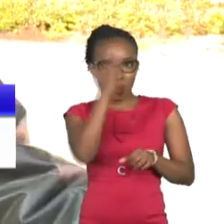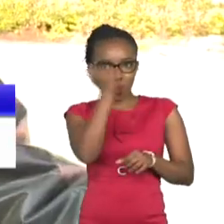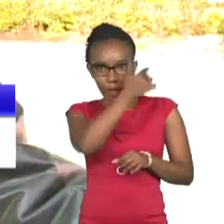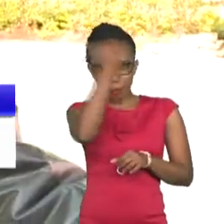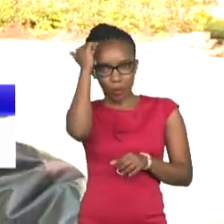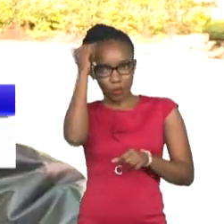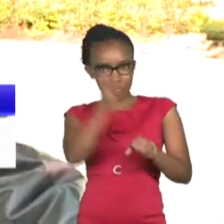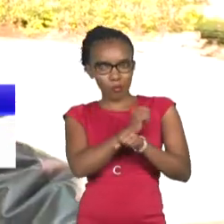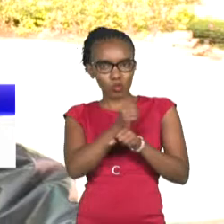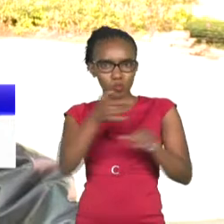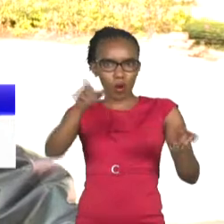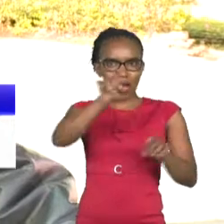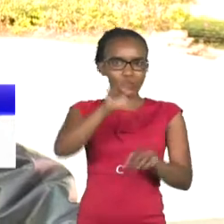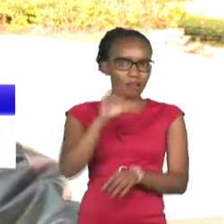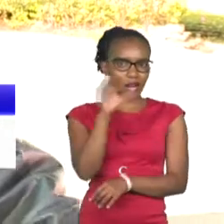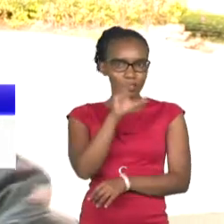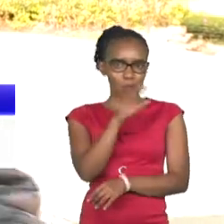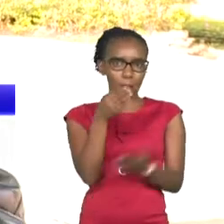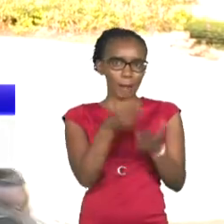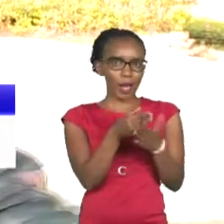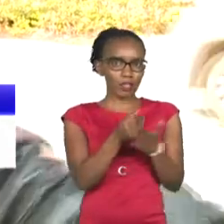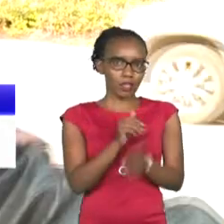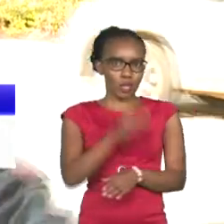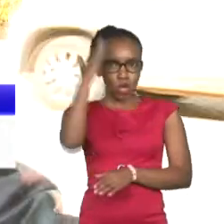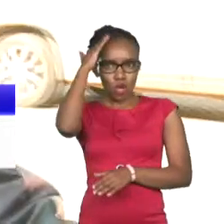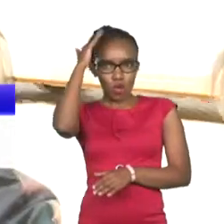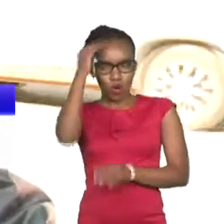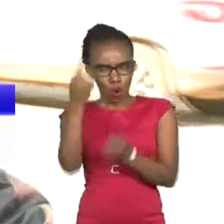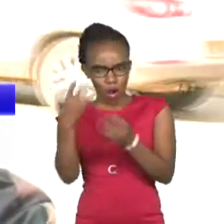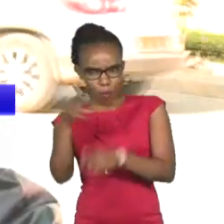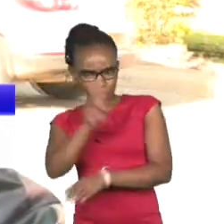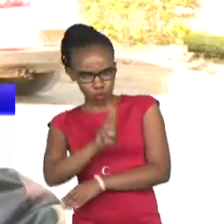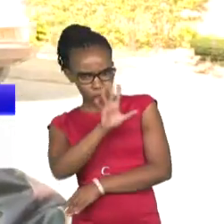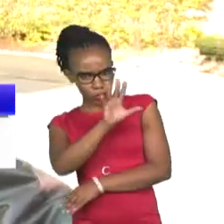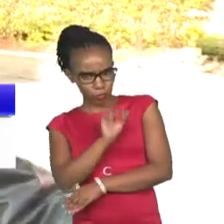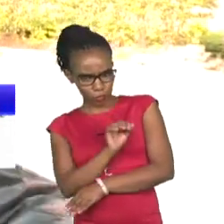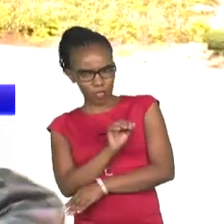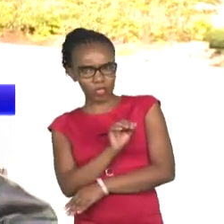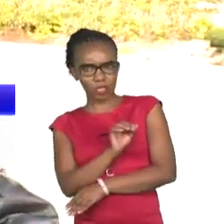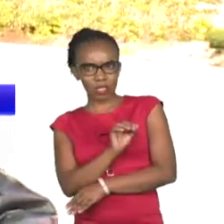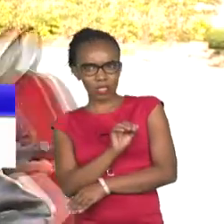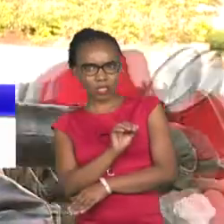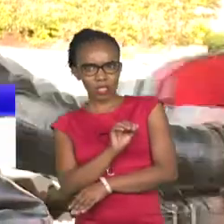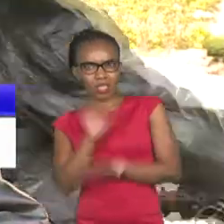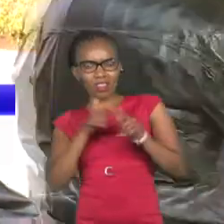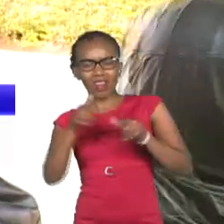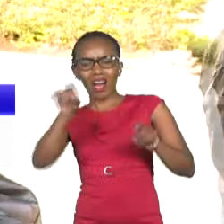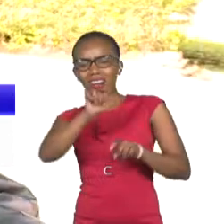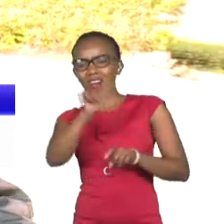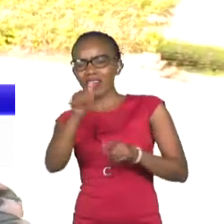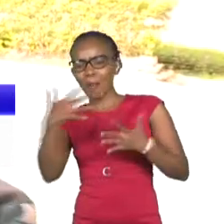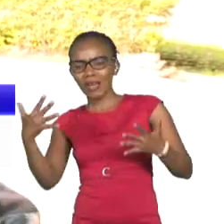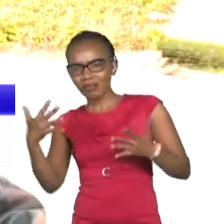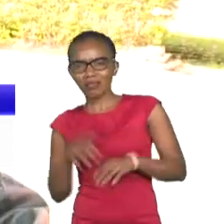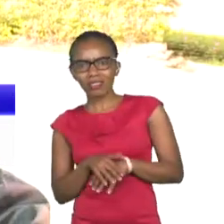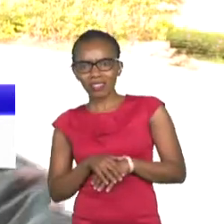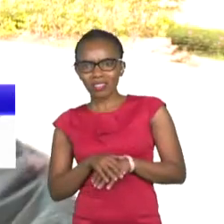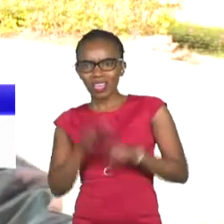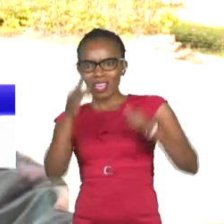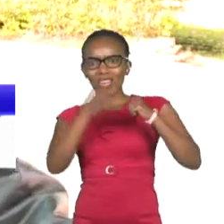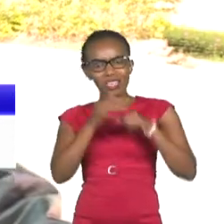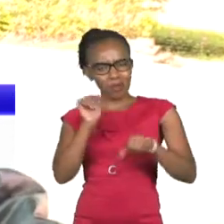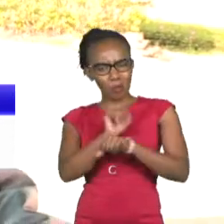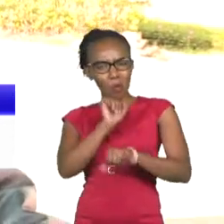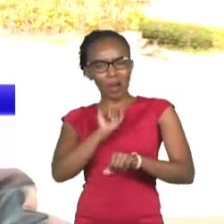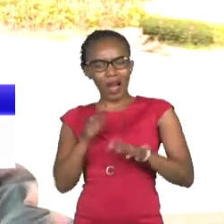ongezea customer pesa. Anajua hapa anaendaga na hamsini. Hao wameongeza pesa ingine tena juu shilingi 8 kwa